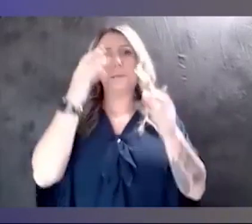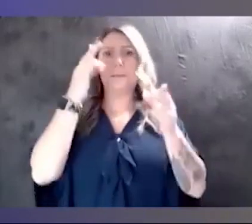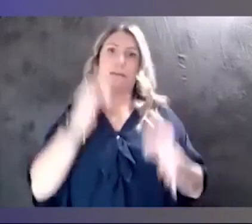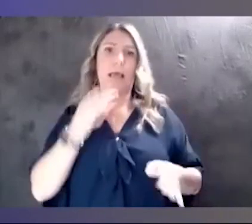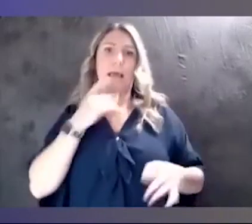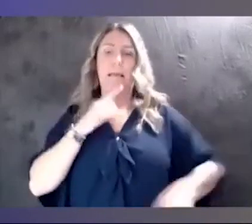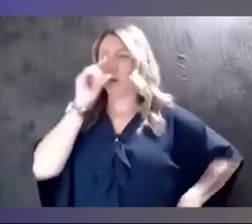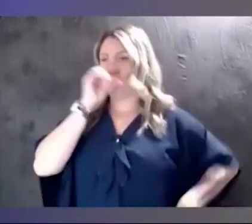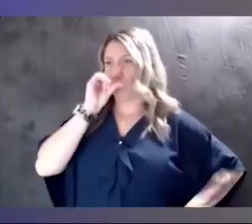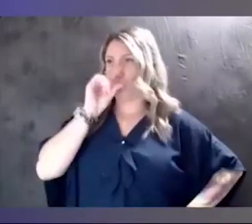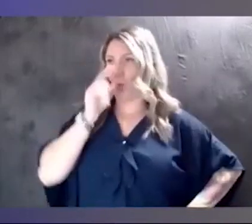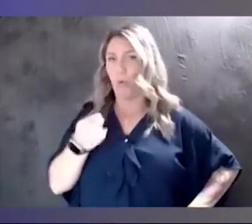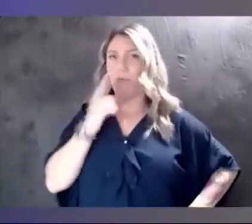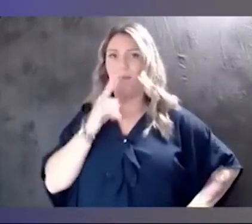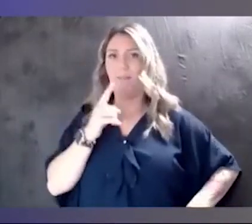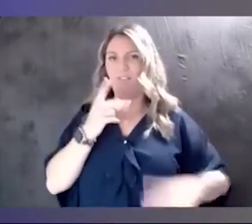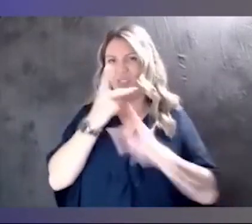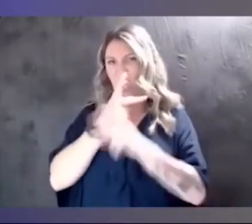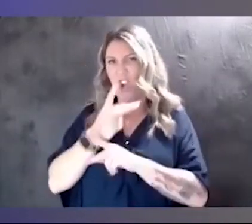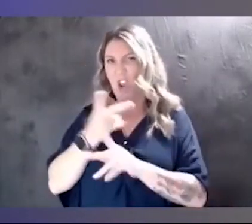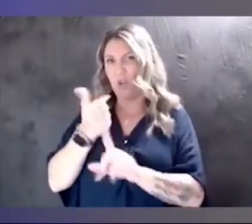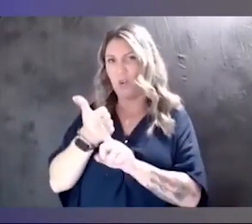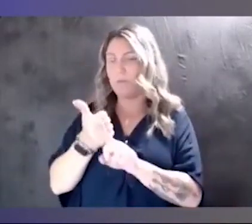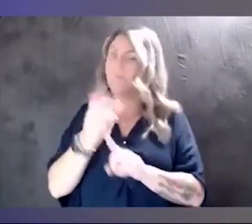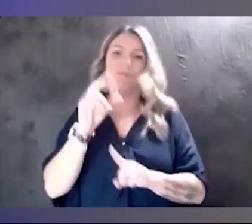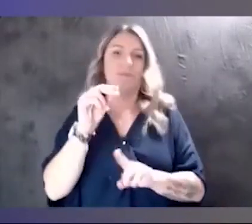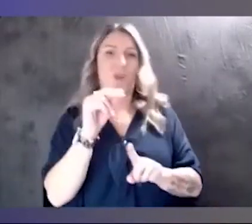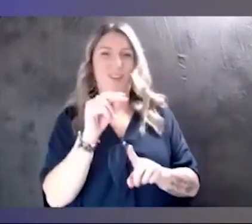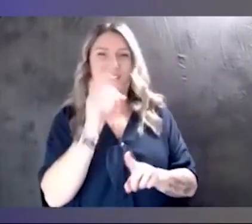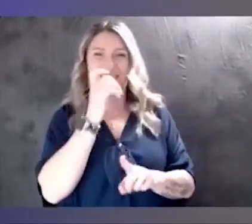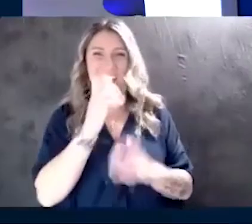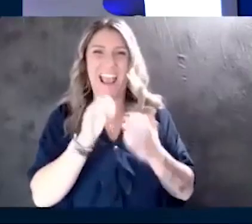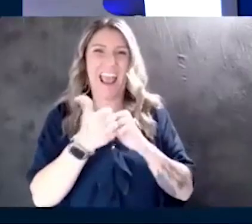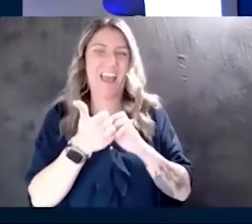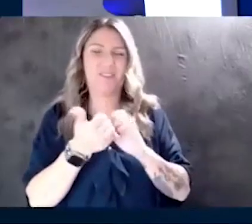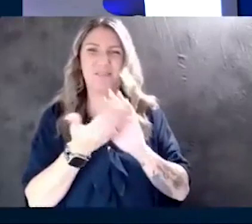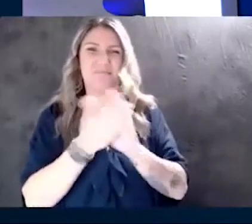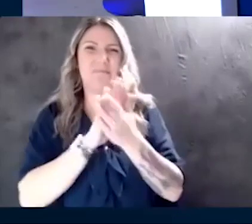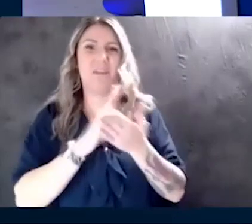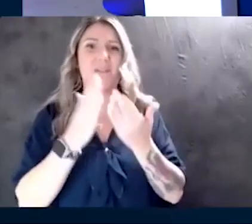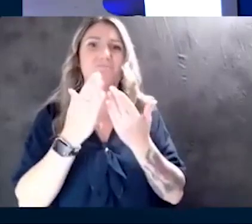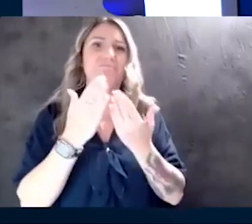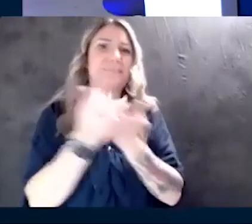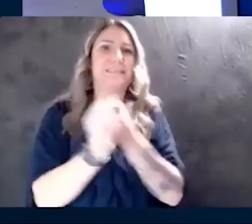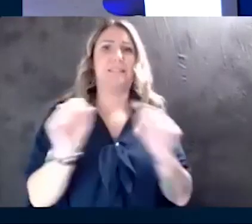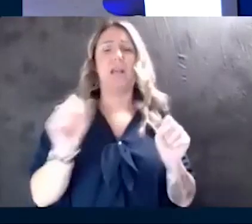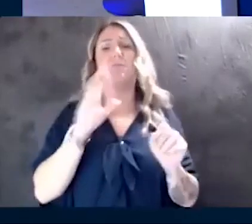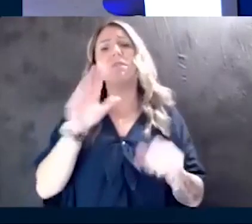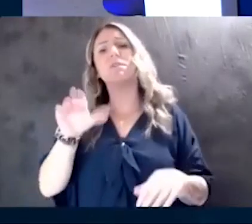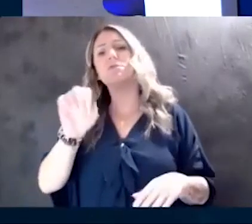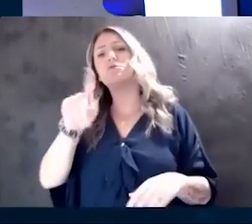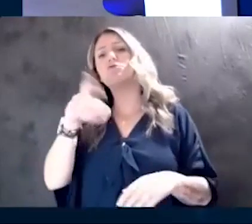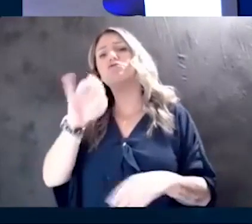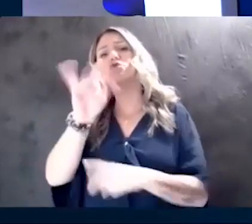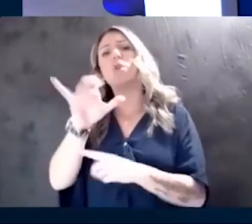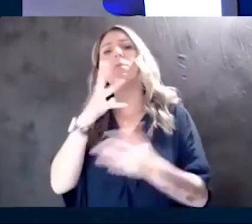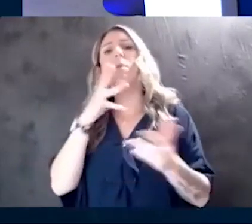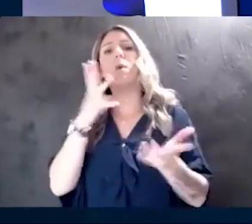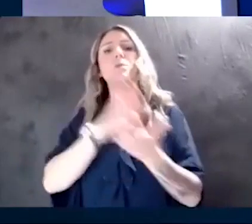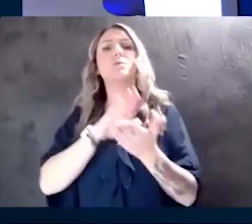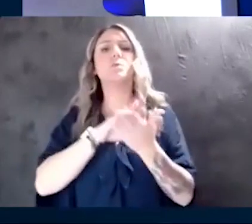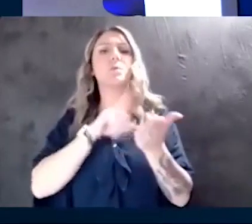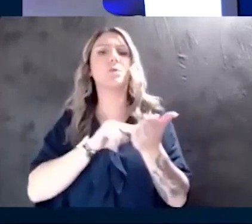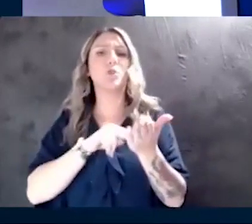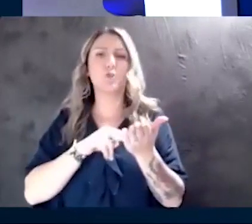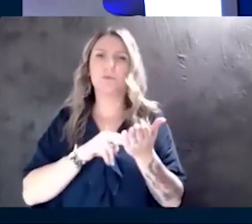what it's all about. That's not the way to be safe. And Shelby, I do want to ask you, what will school nurses be looking for then in kids? Will it be just